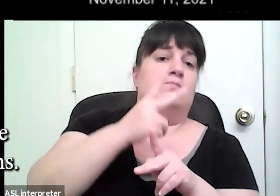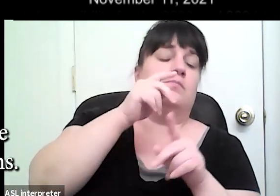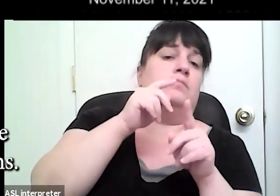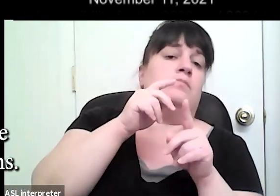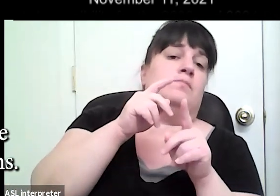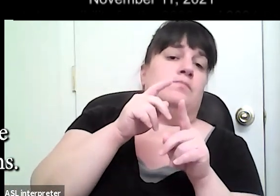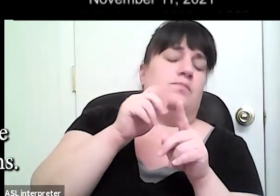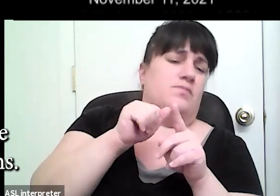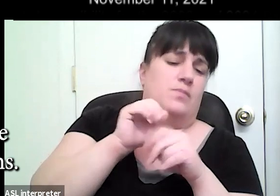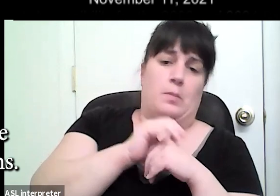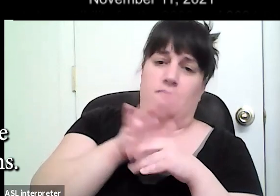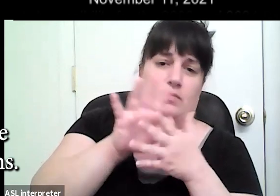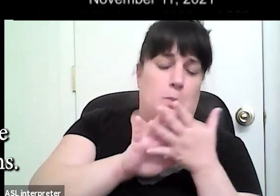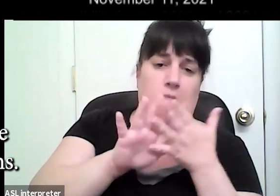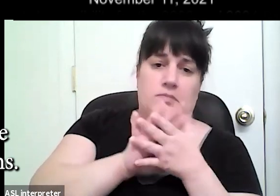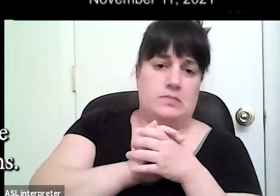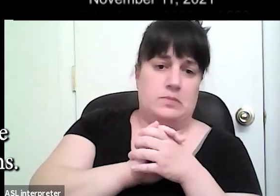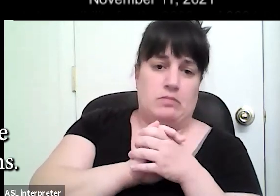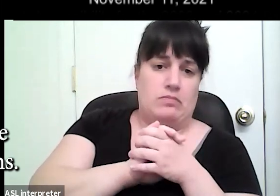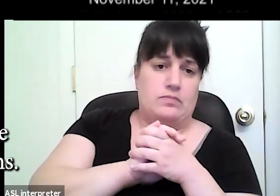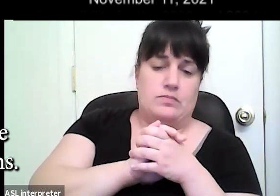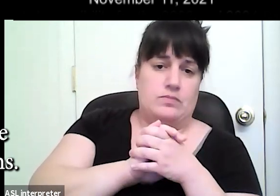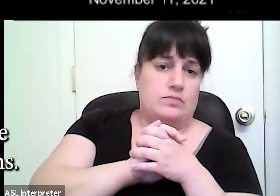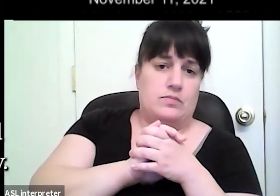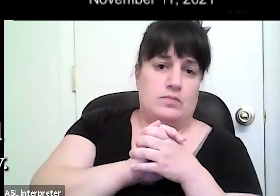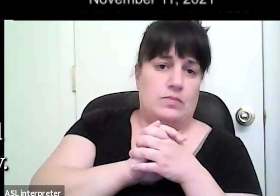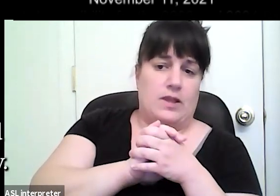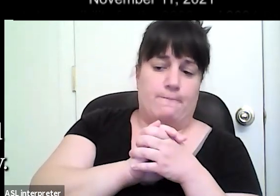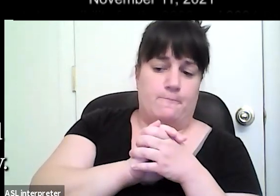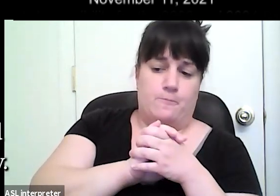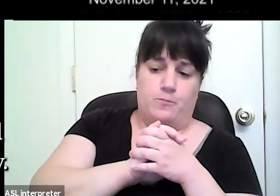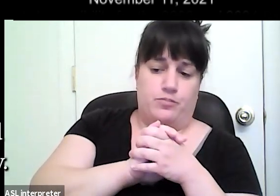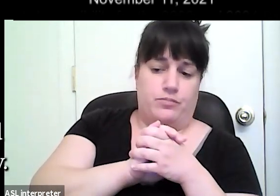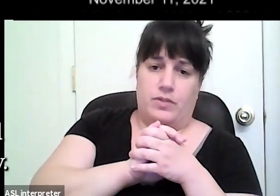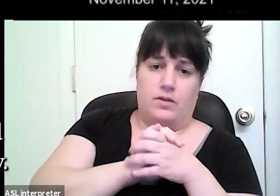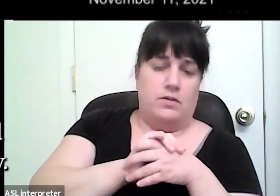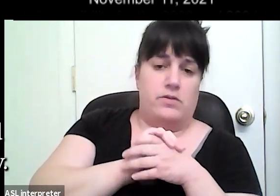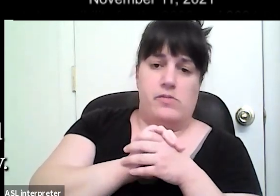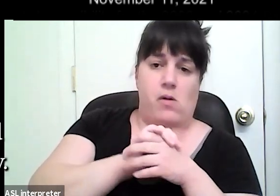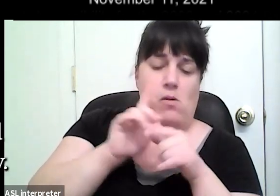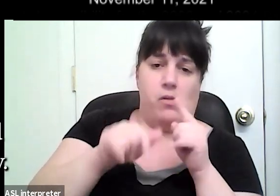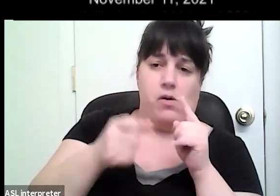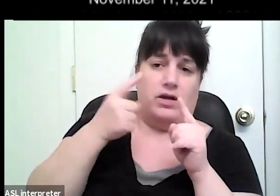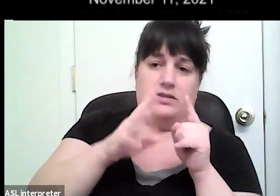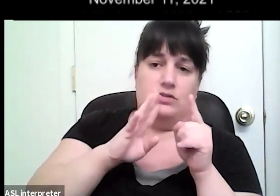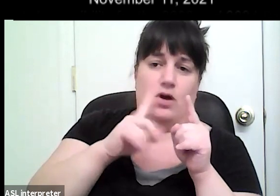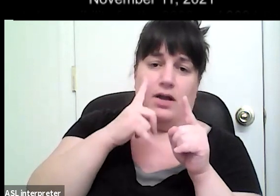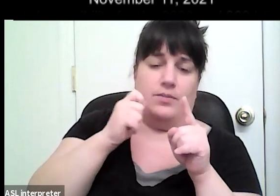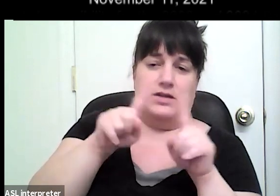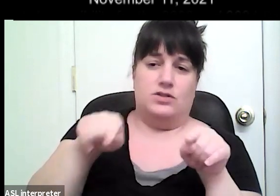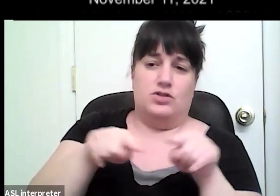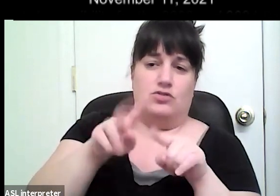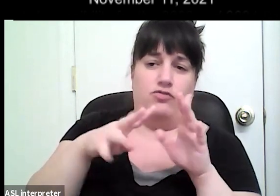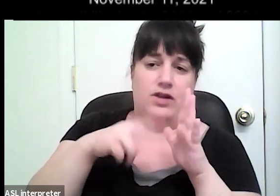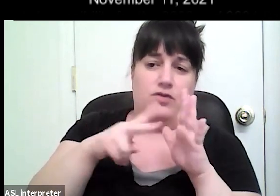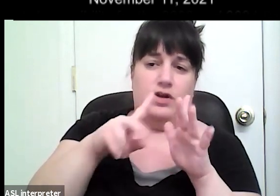Cable no bill succeeded to me. 3-minute warning. Visualizers. Application. Sensor image. Dsonic. Window. Search. Space with application Dsonic. So